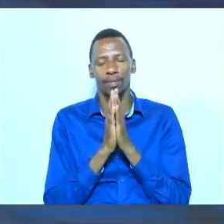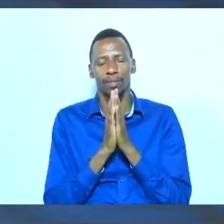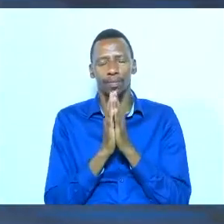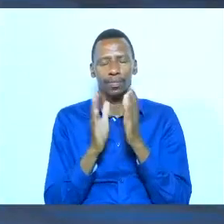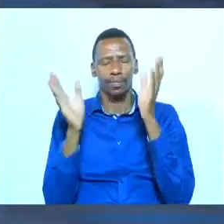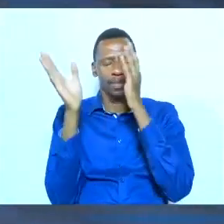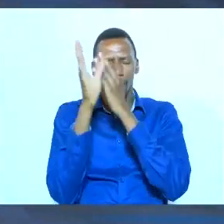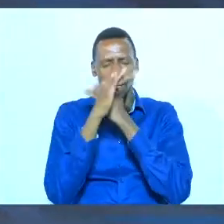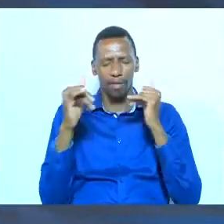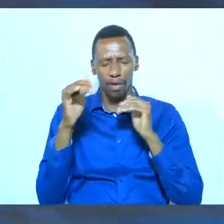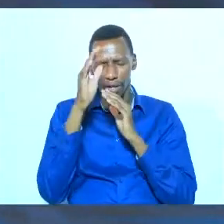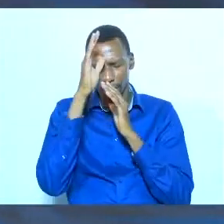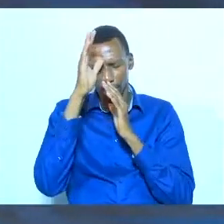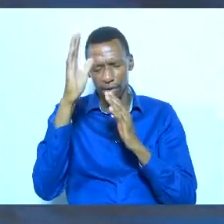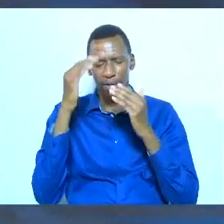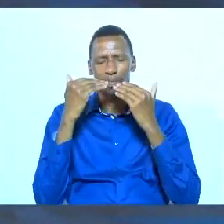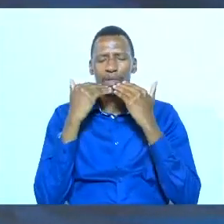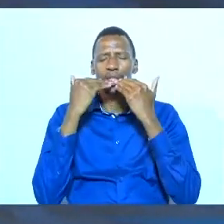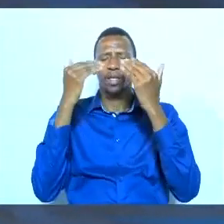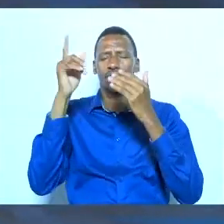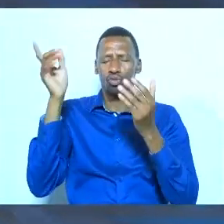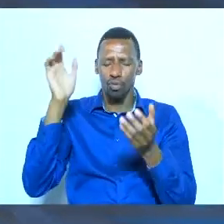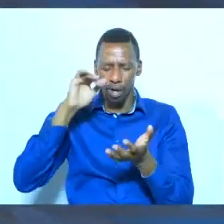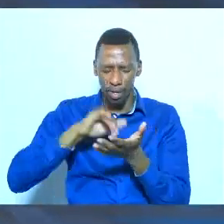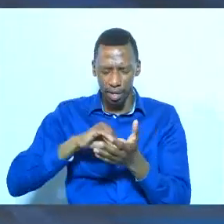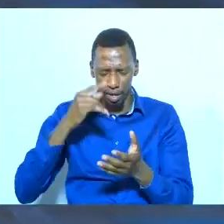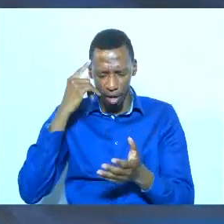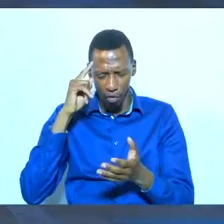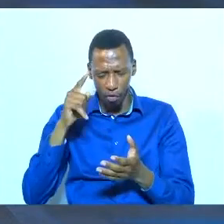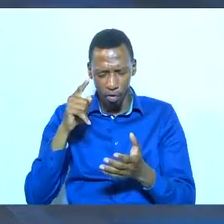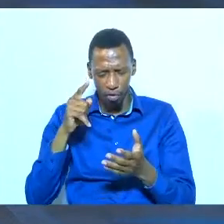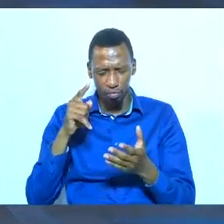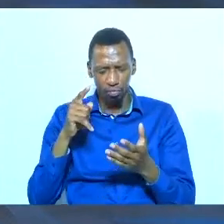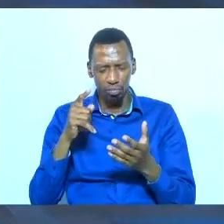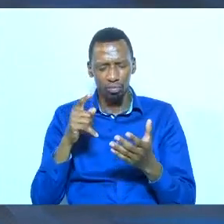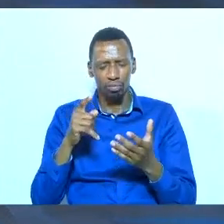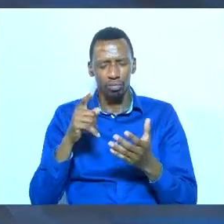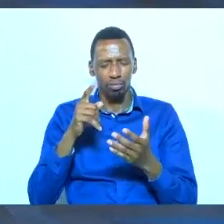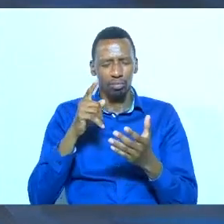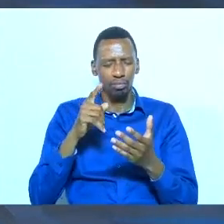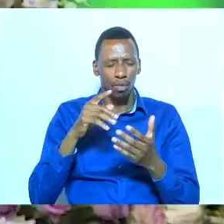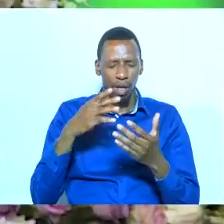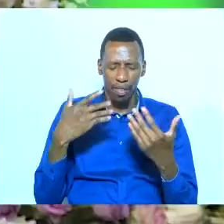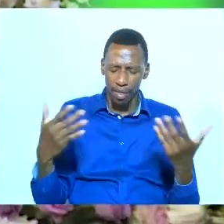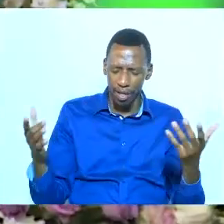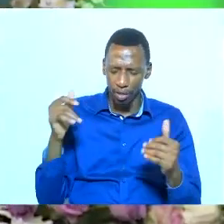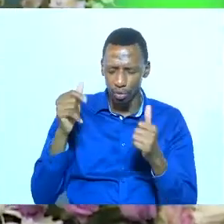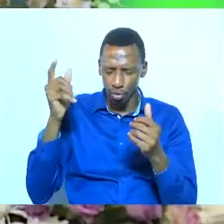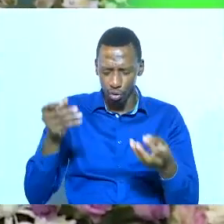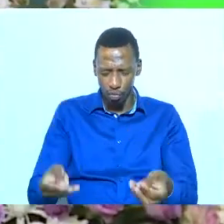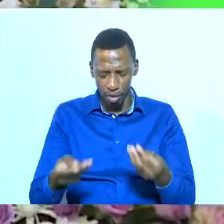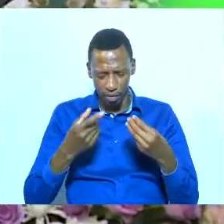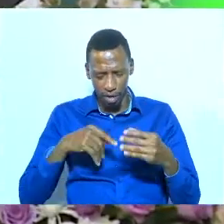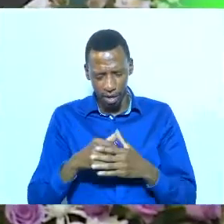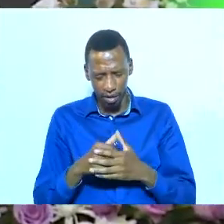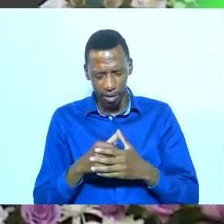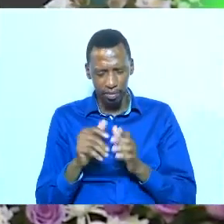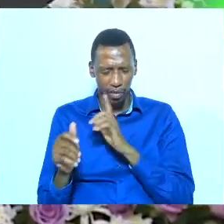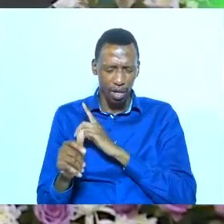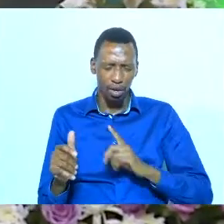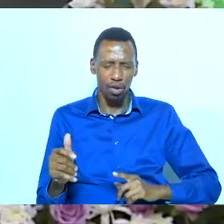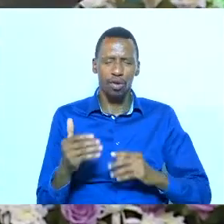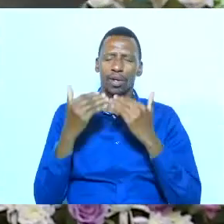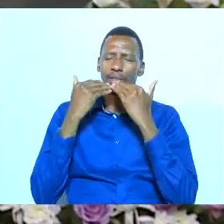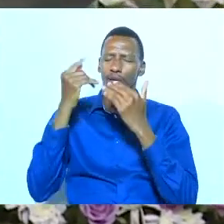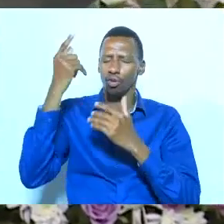Heavenly Father, we thank you again for the materials you have given us. Lord, we thank you for the